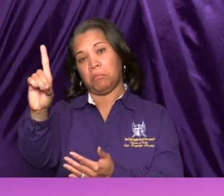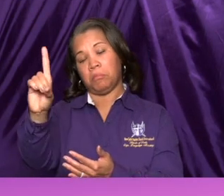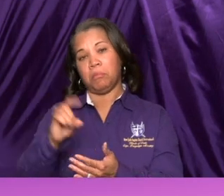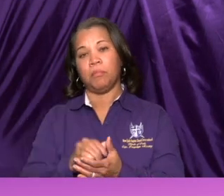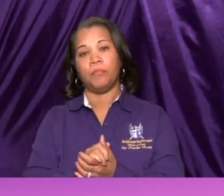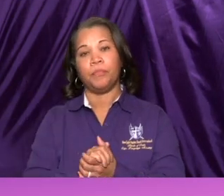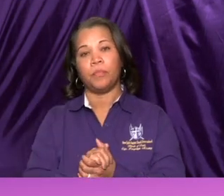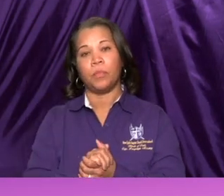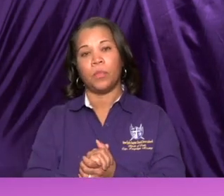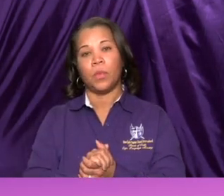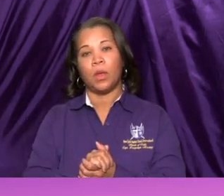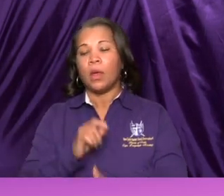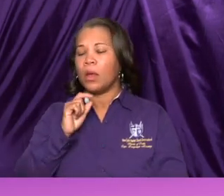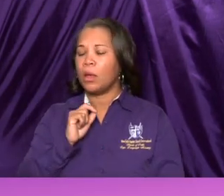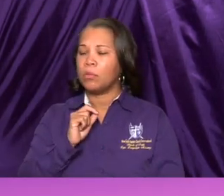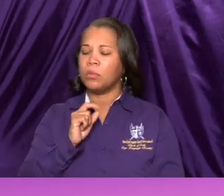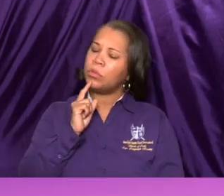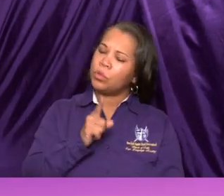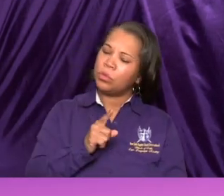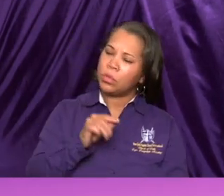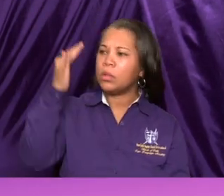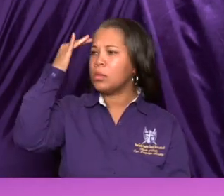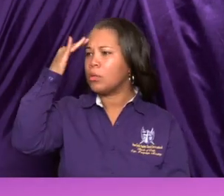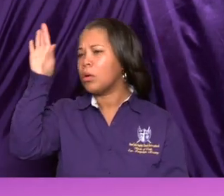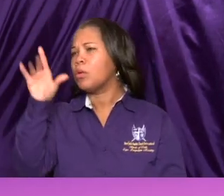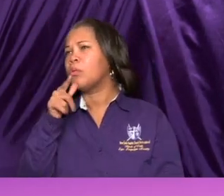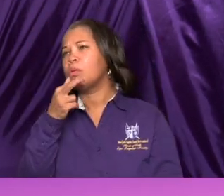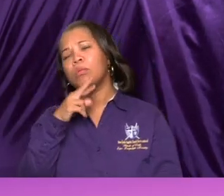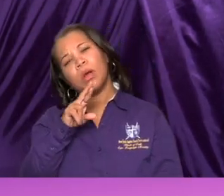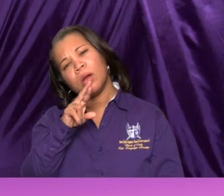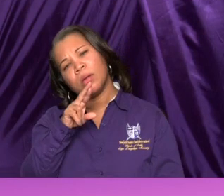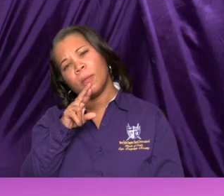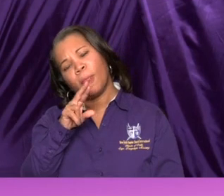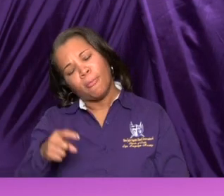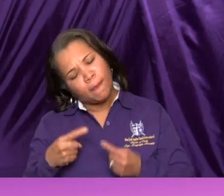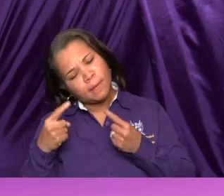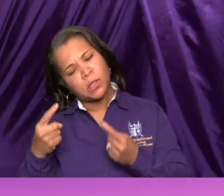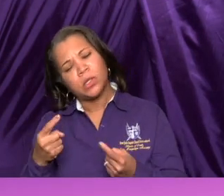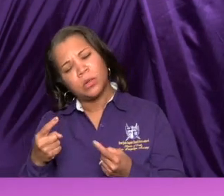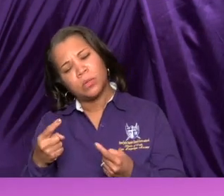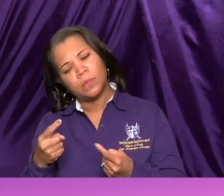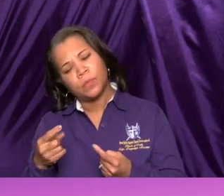And you really don't know who you are until you get to know the love of Christ.